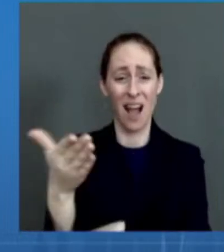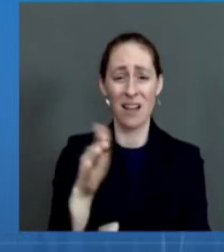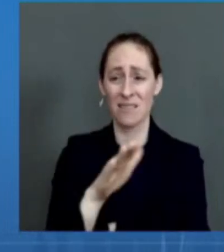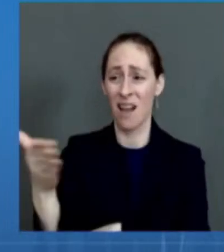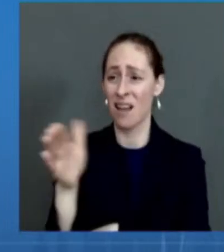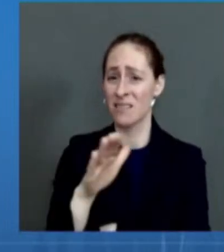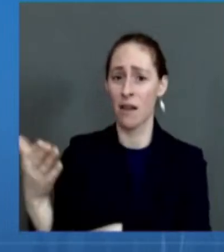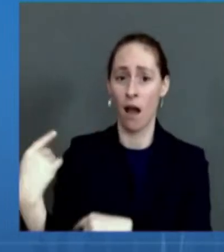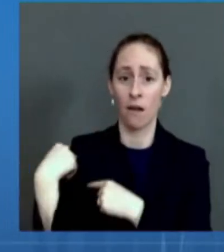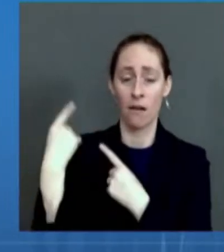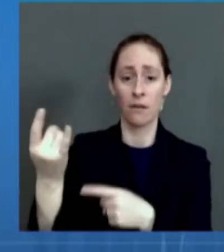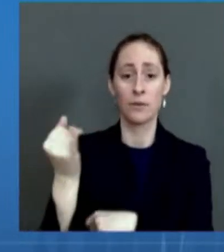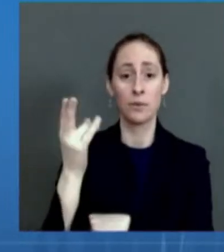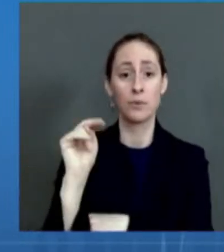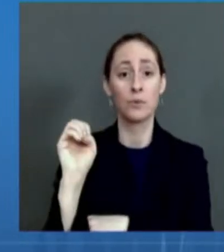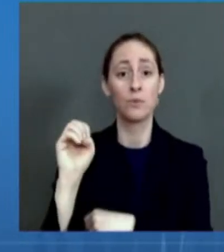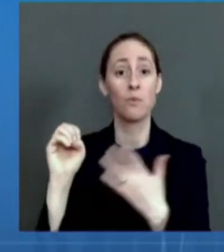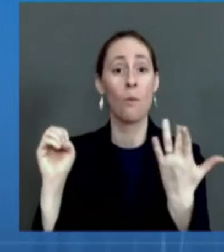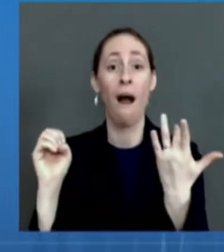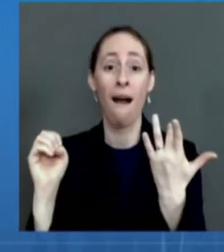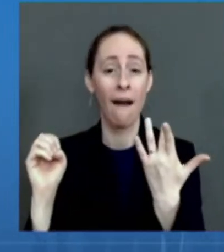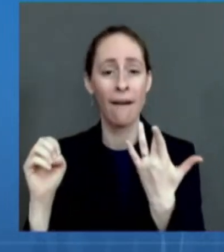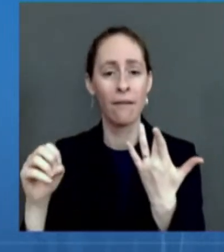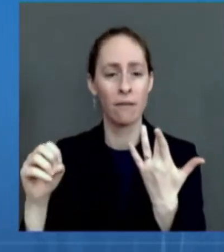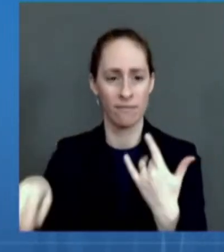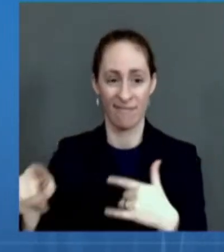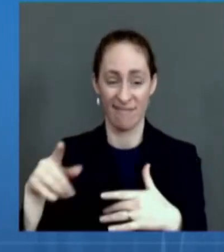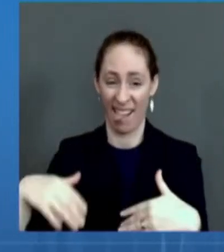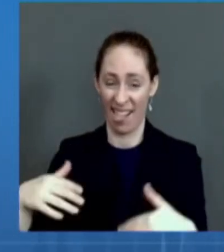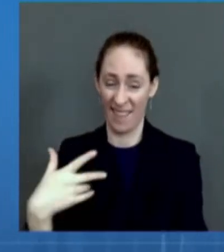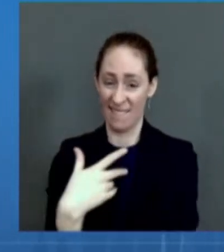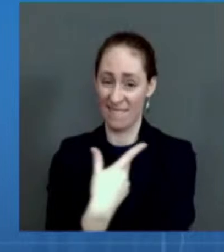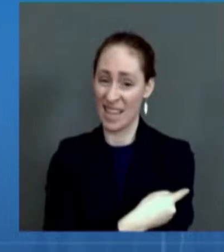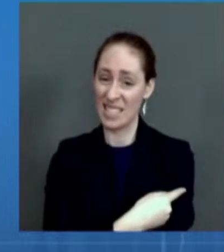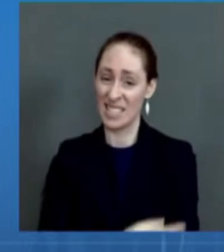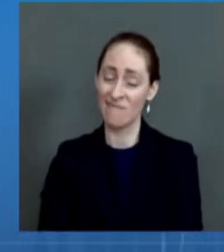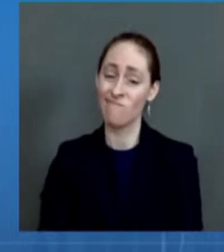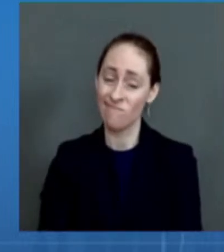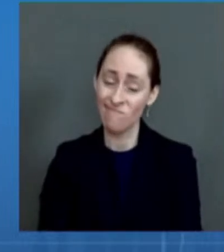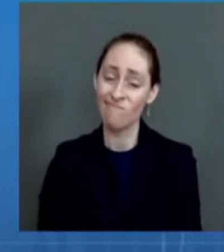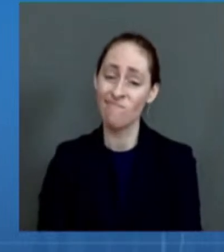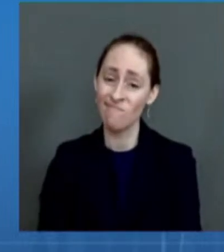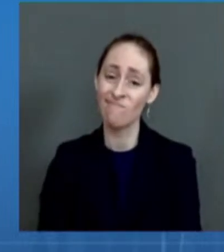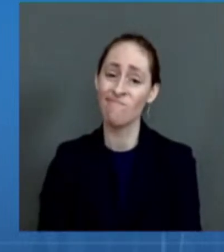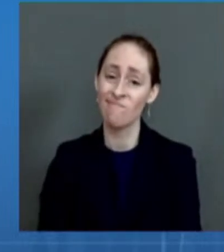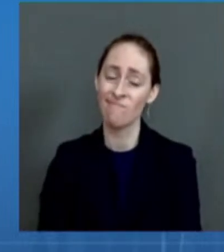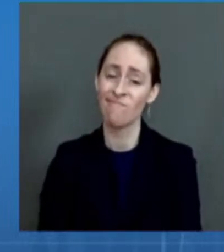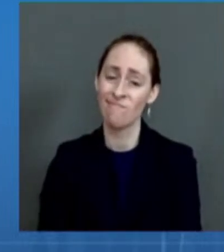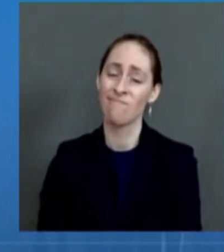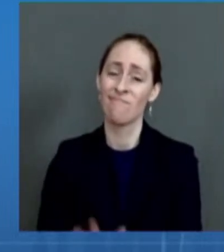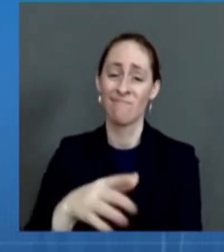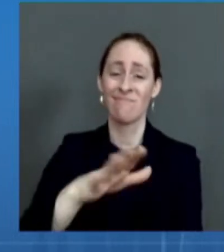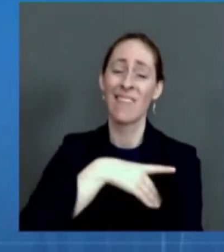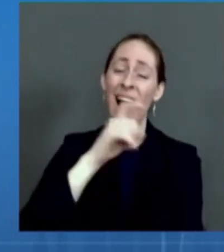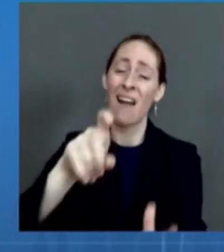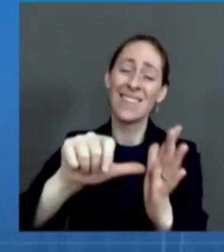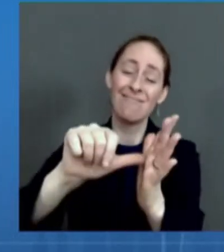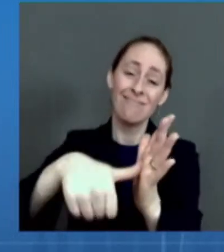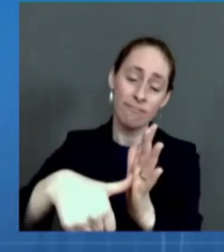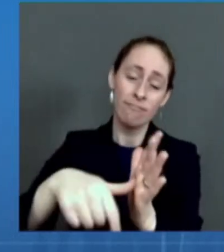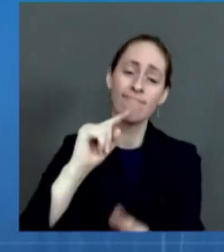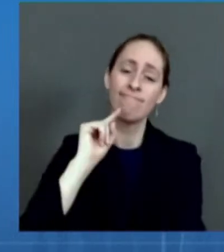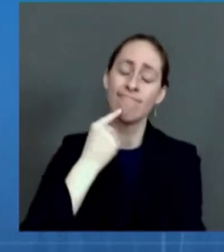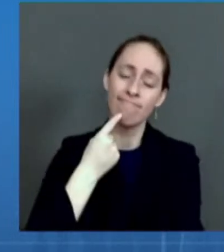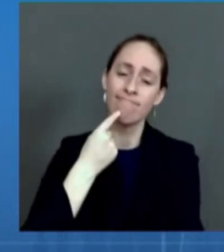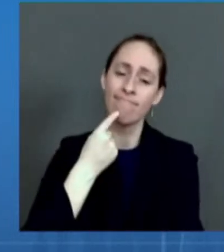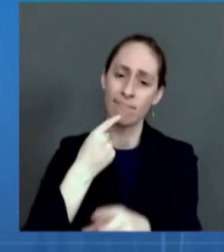So I'll say it once more, get vaccinated. With that, I'll turn it over to Dr. Walensky. Thank you, Jeff,